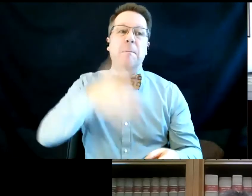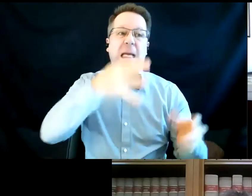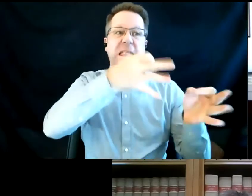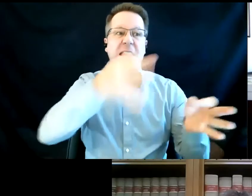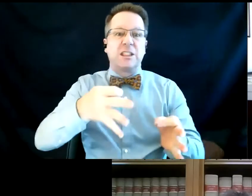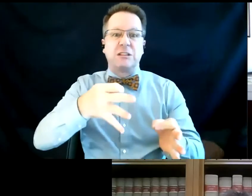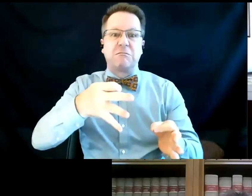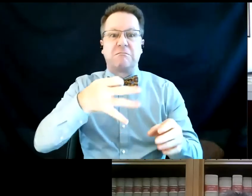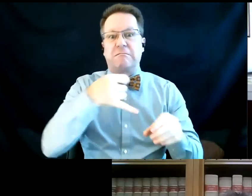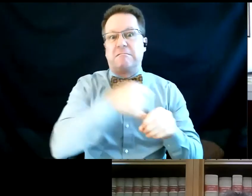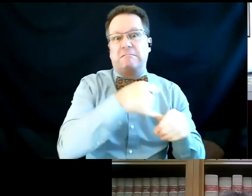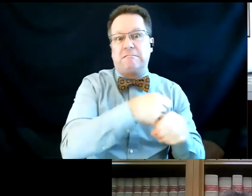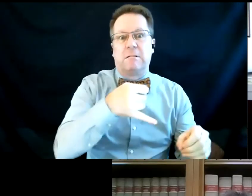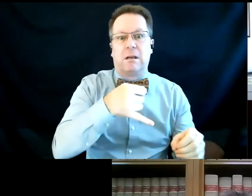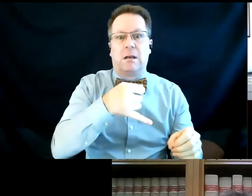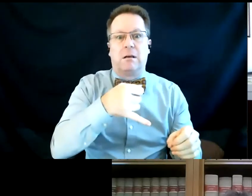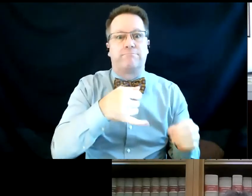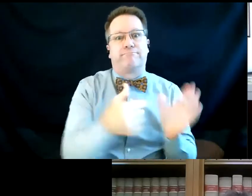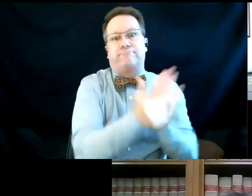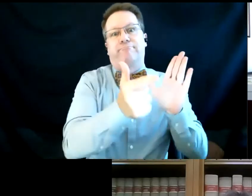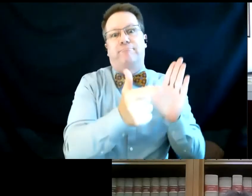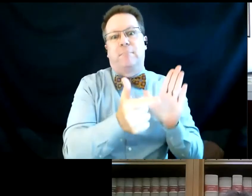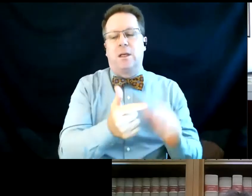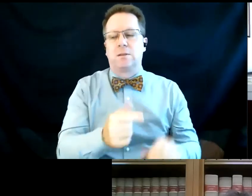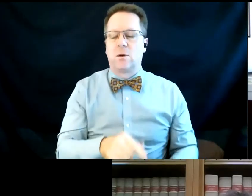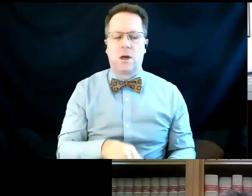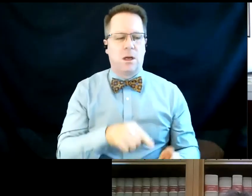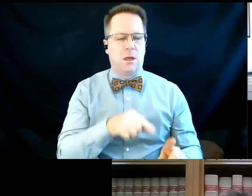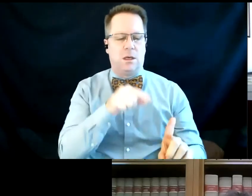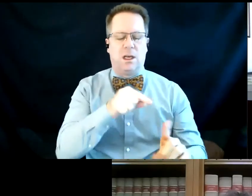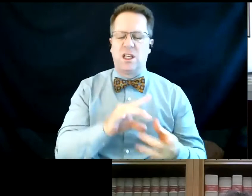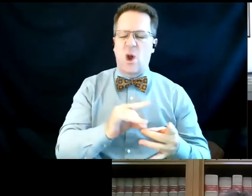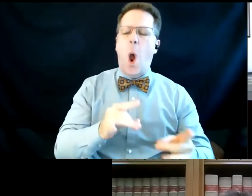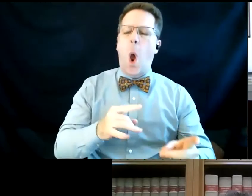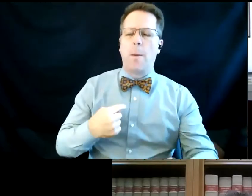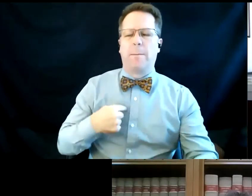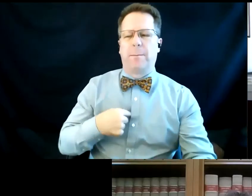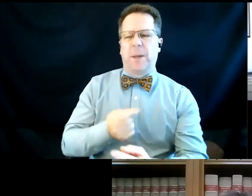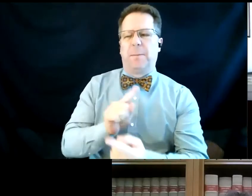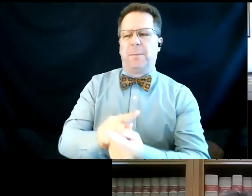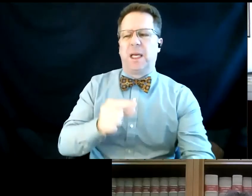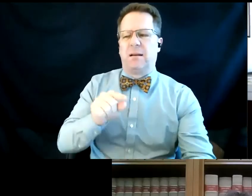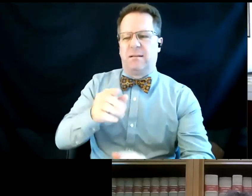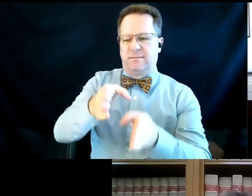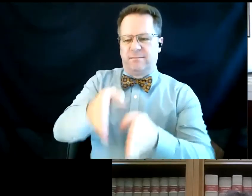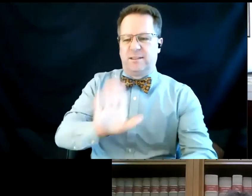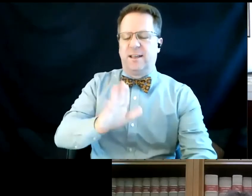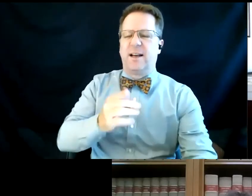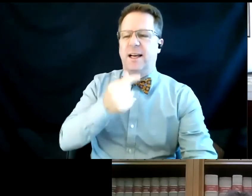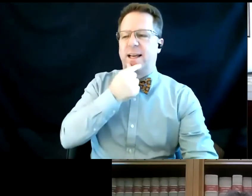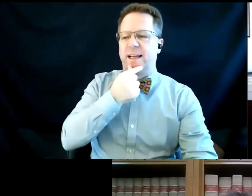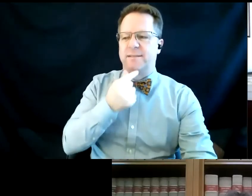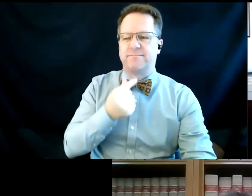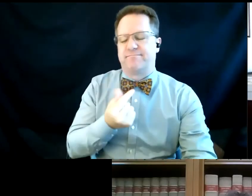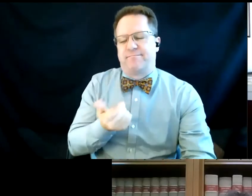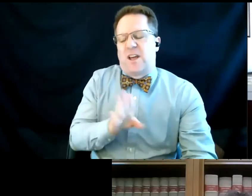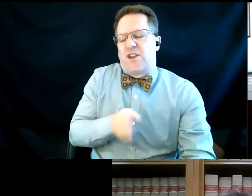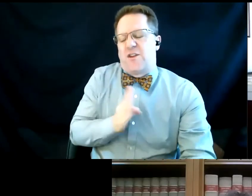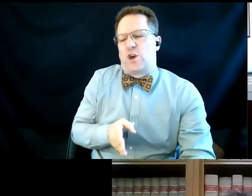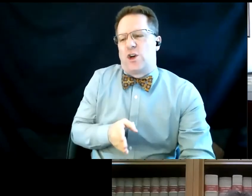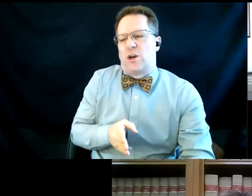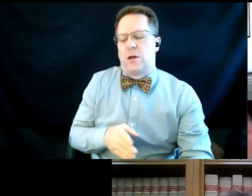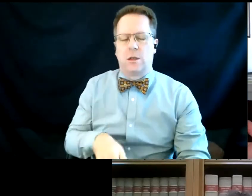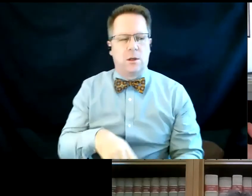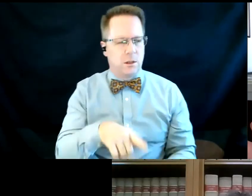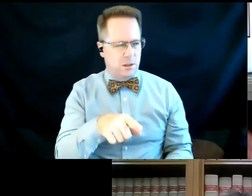never met a gay person before. And then someone pointed out to him, oh, well, you're so-and-so, your former law clerk is gay.